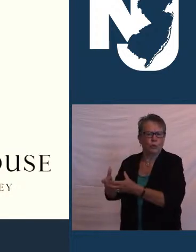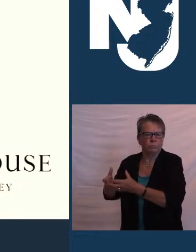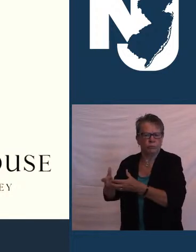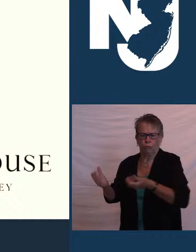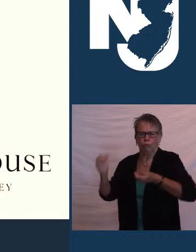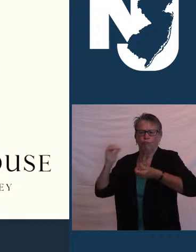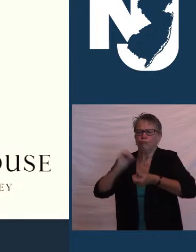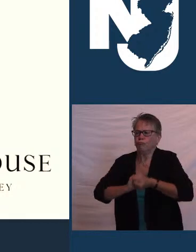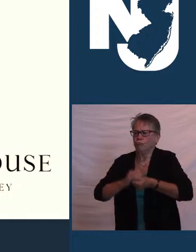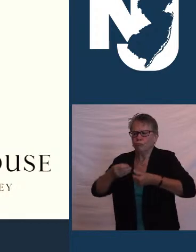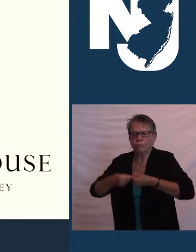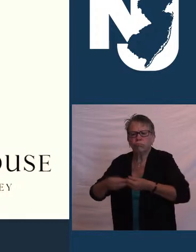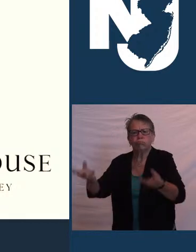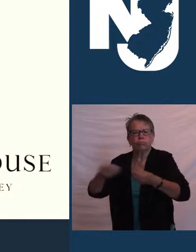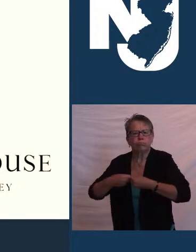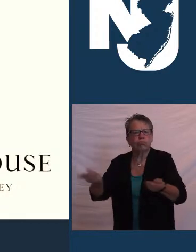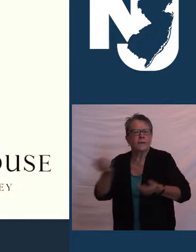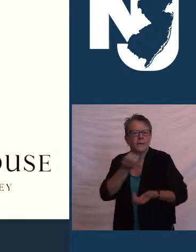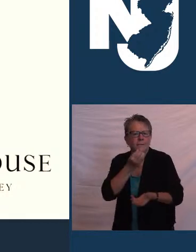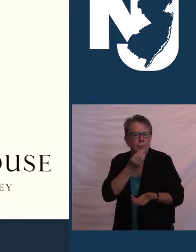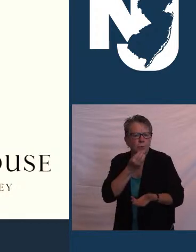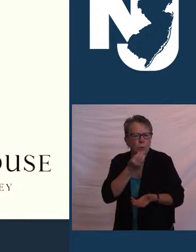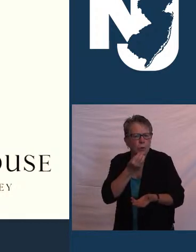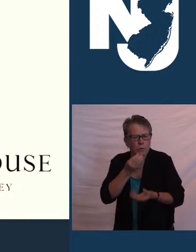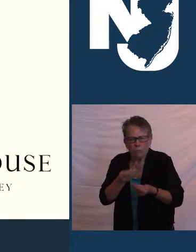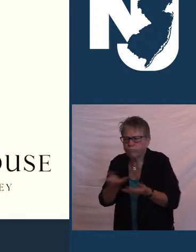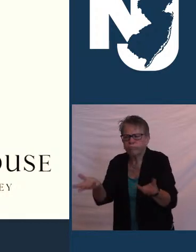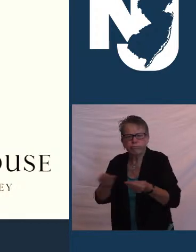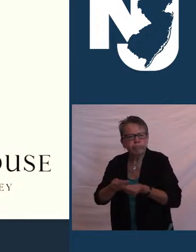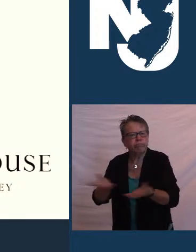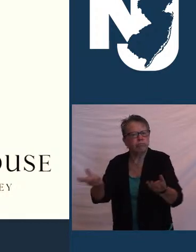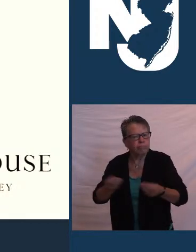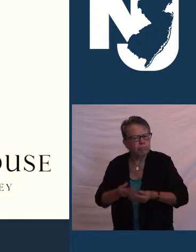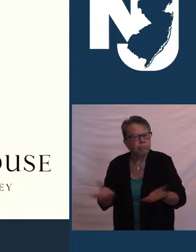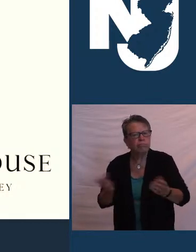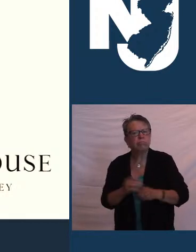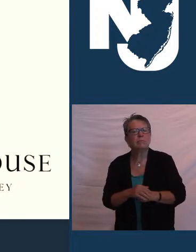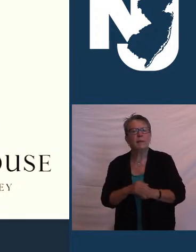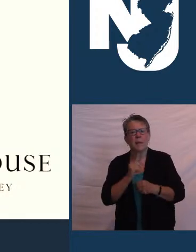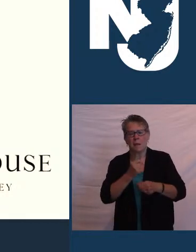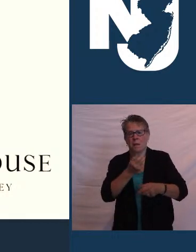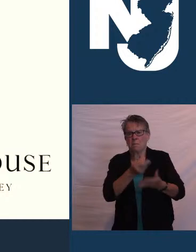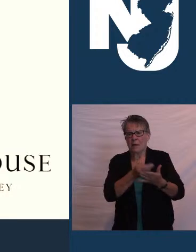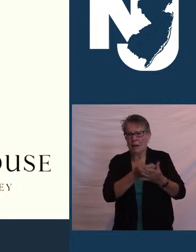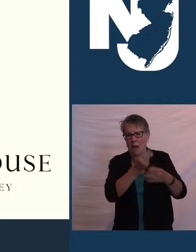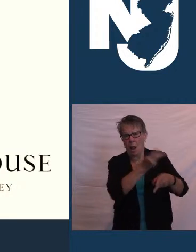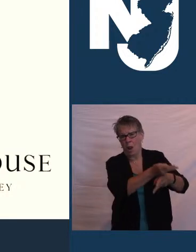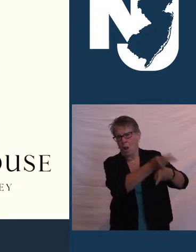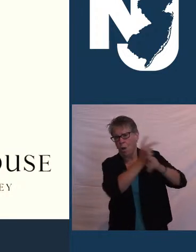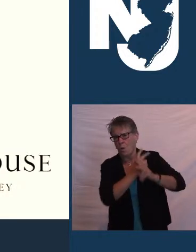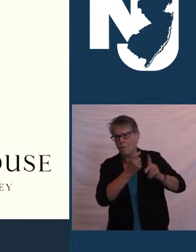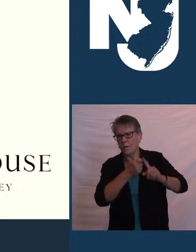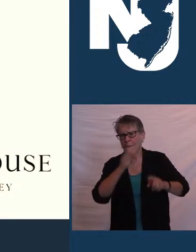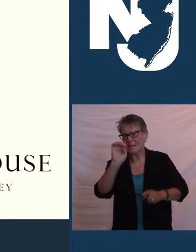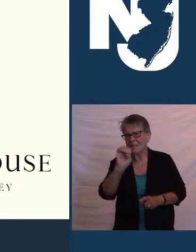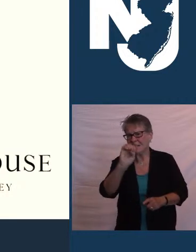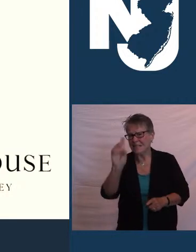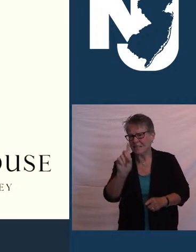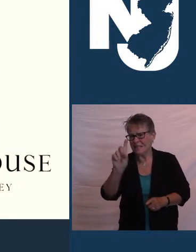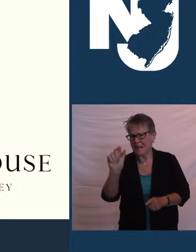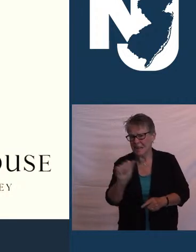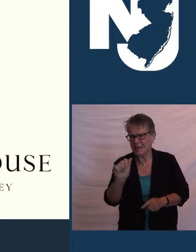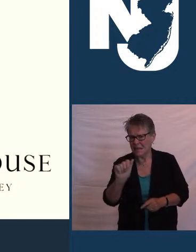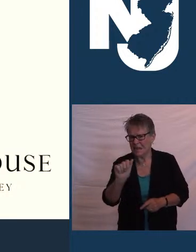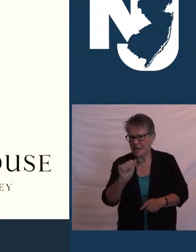grant in hand, they were not only able to keep their lights on and their ovens hot, but also their staff on payroll. And today, the meeting